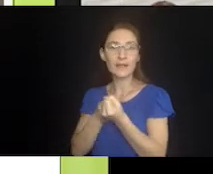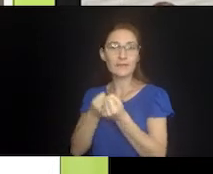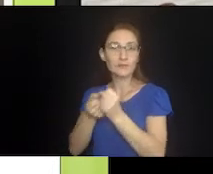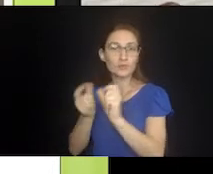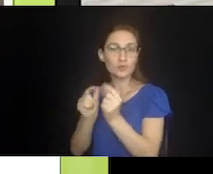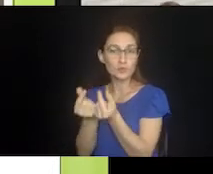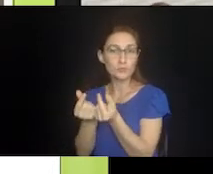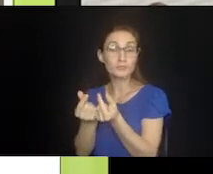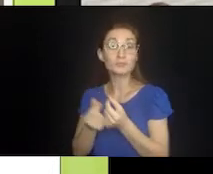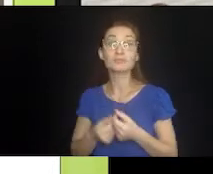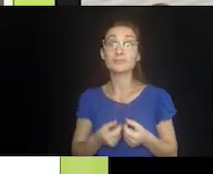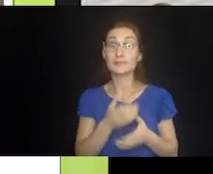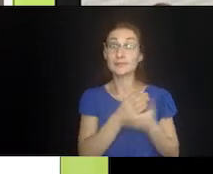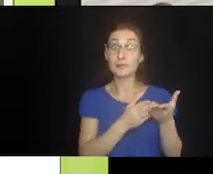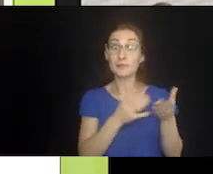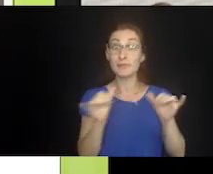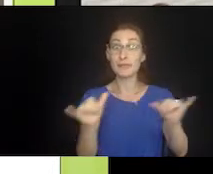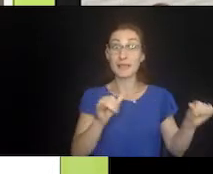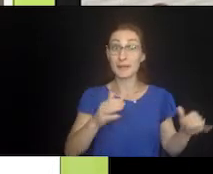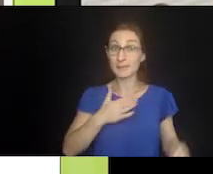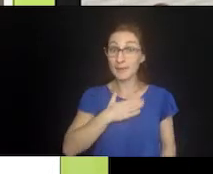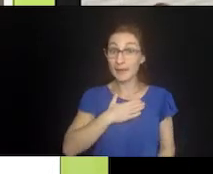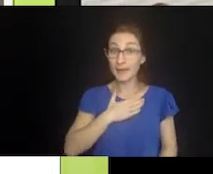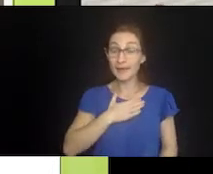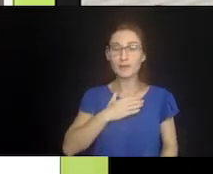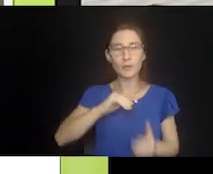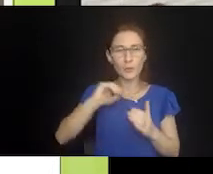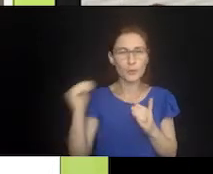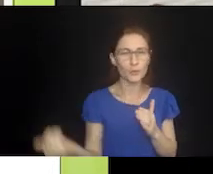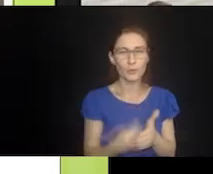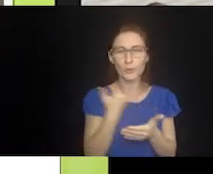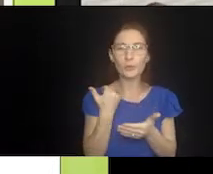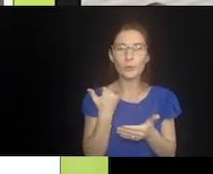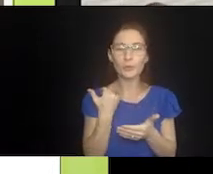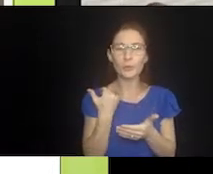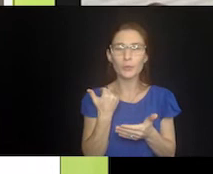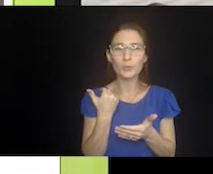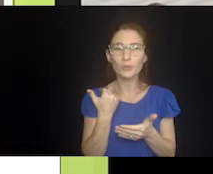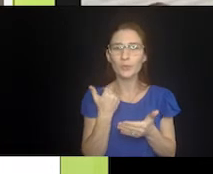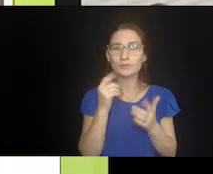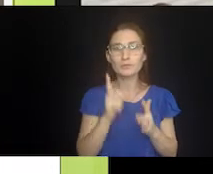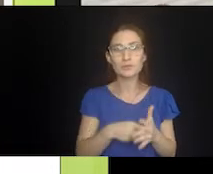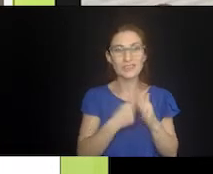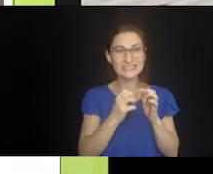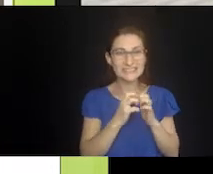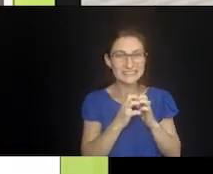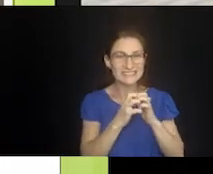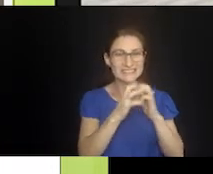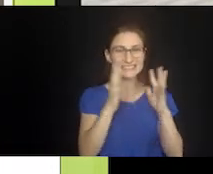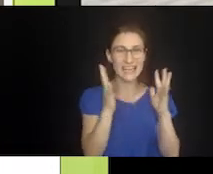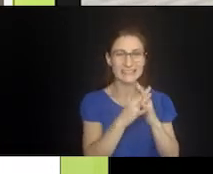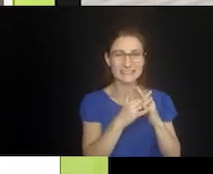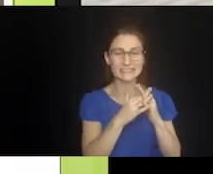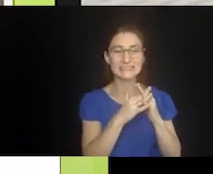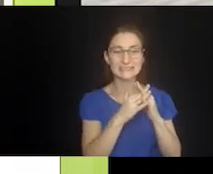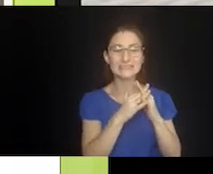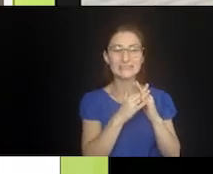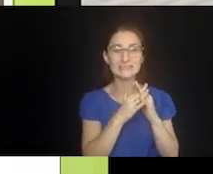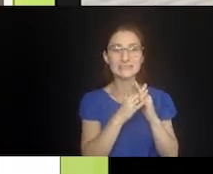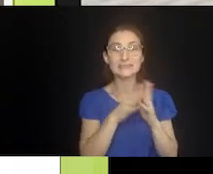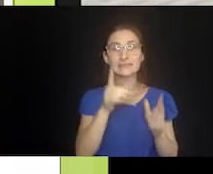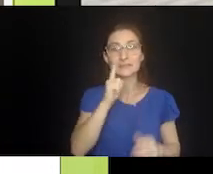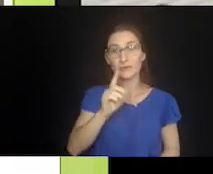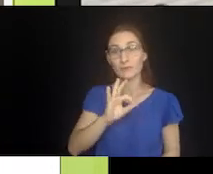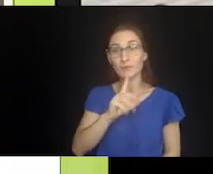self-advocacy groups. And some groups like mine, Elephant Herds, was brand new when we